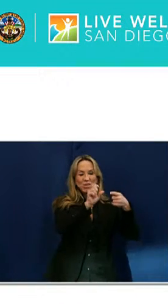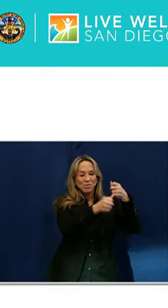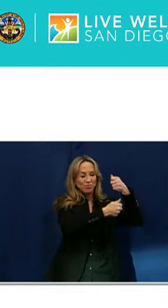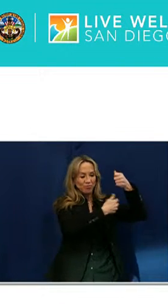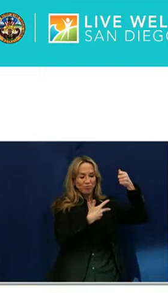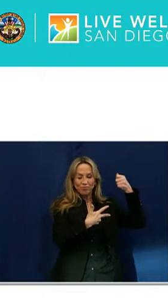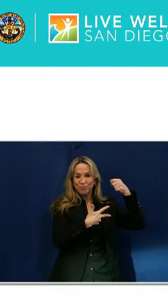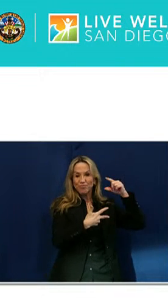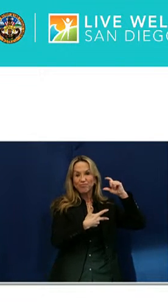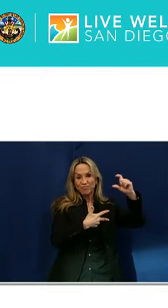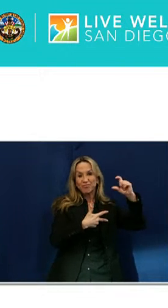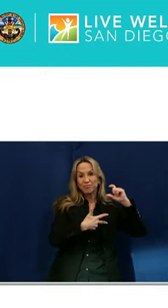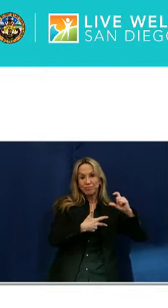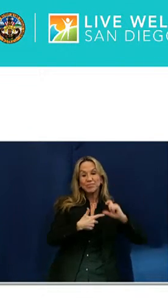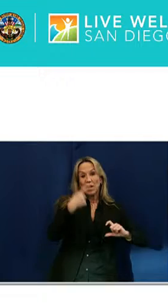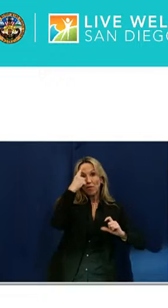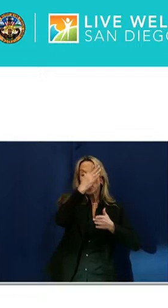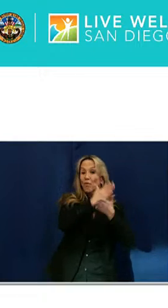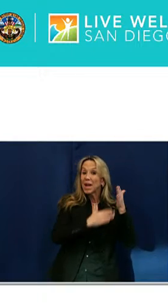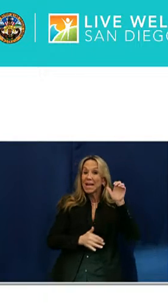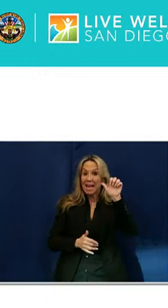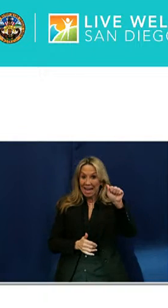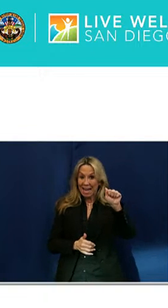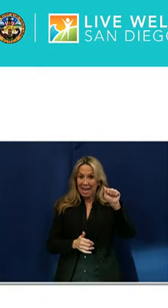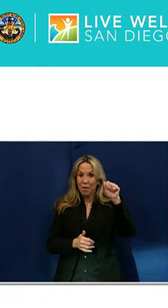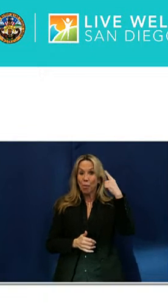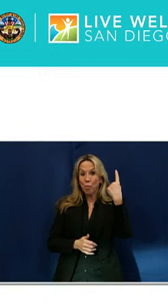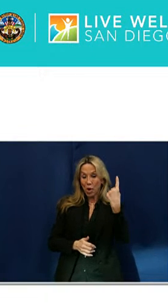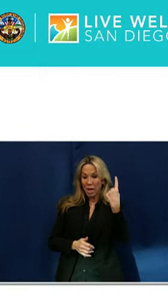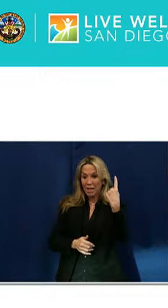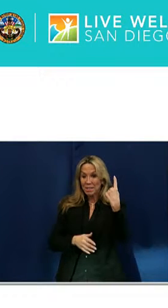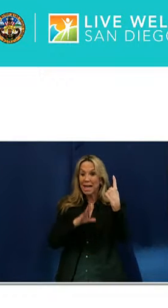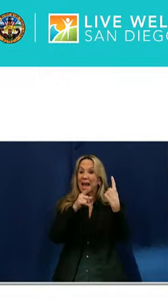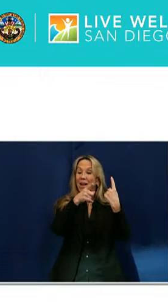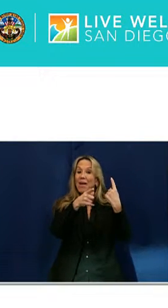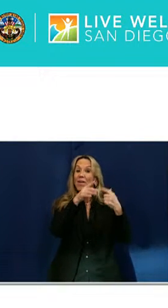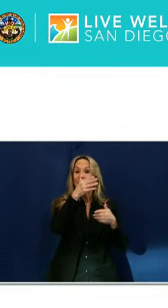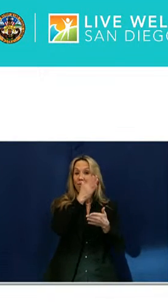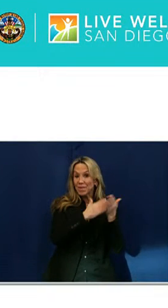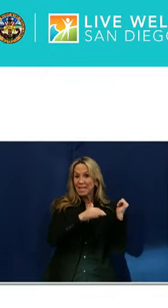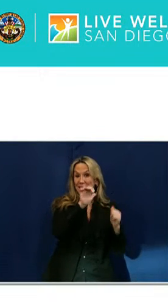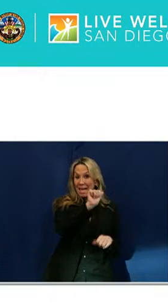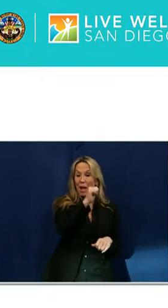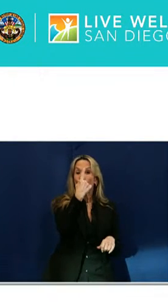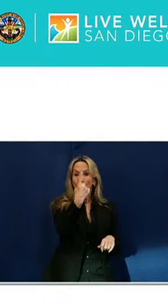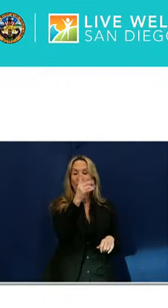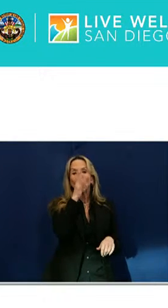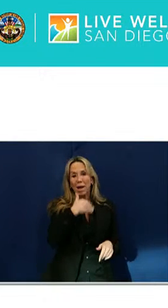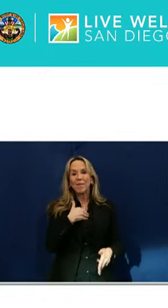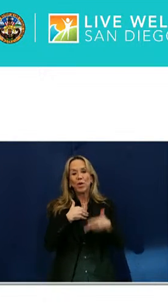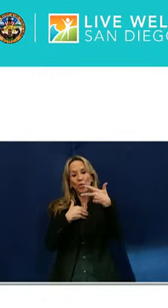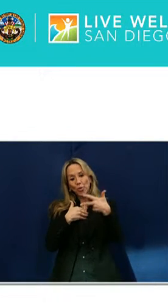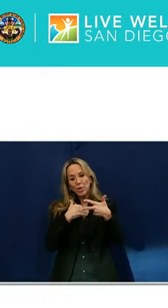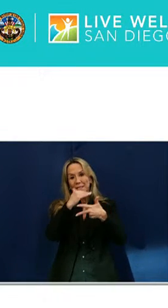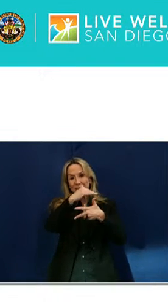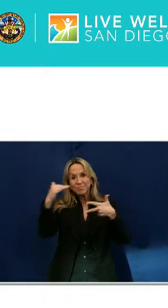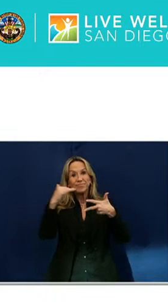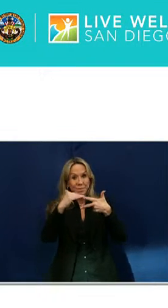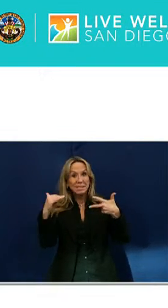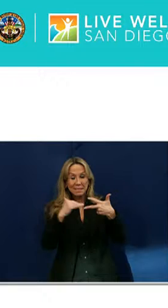they are in tiers, Tier 1, 2, and 3. And in Tier 1, the individuals